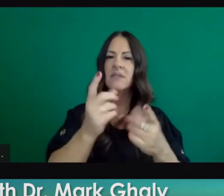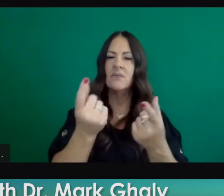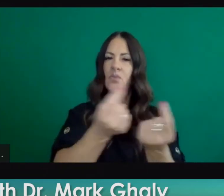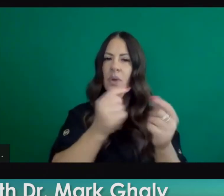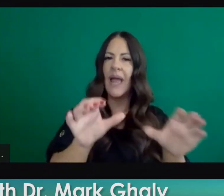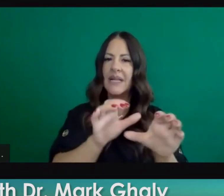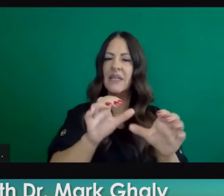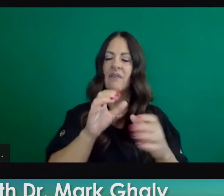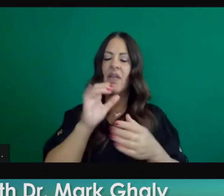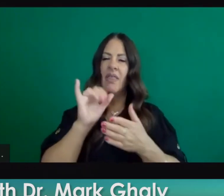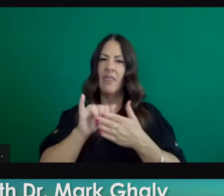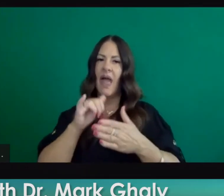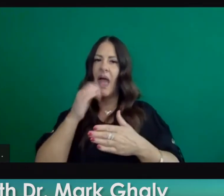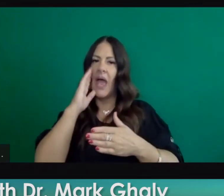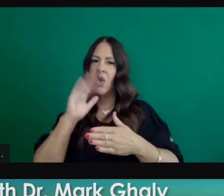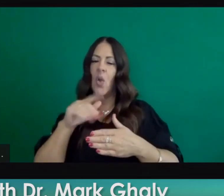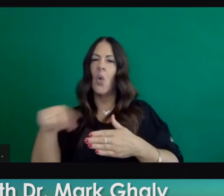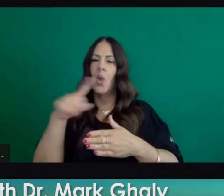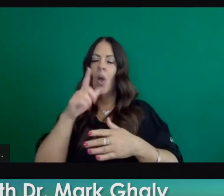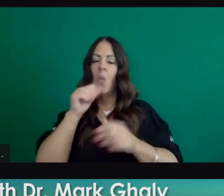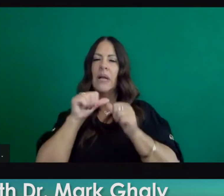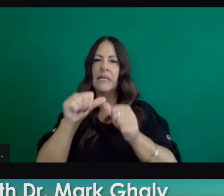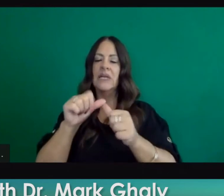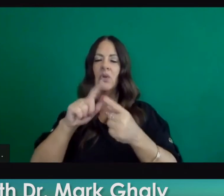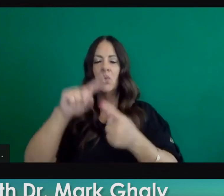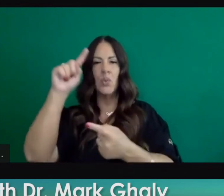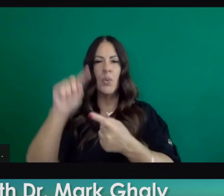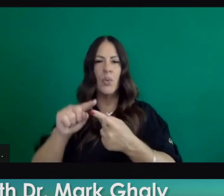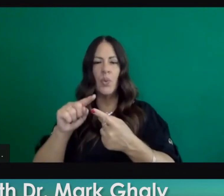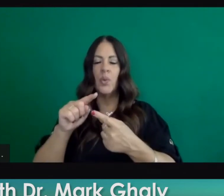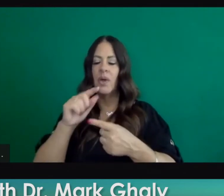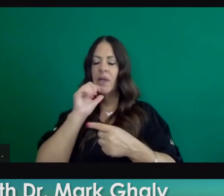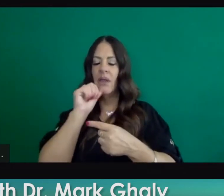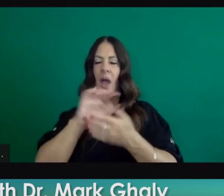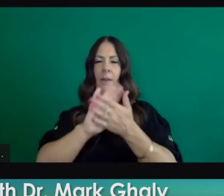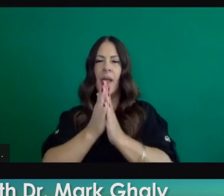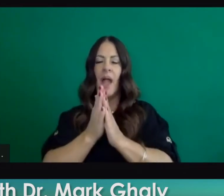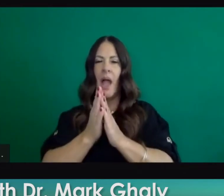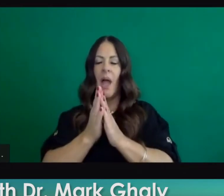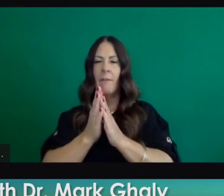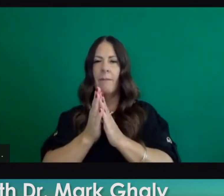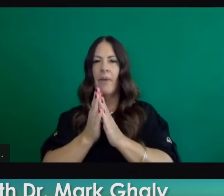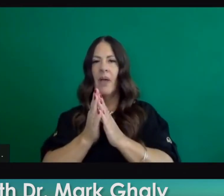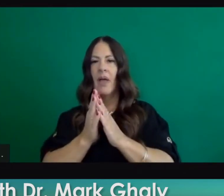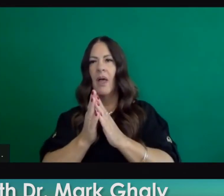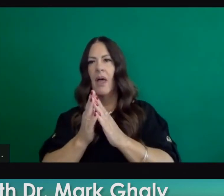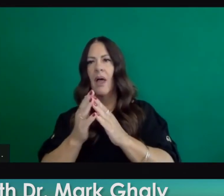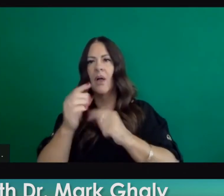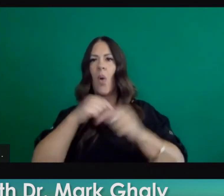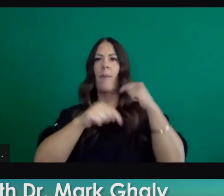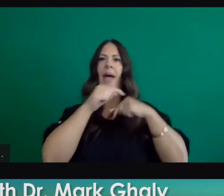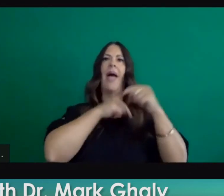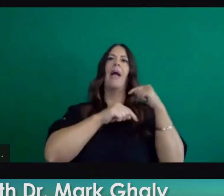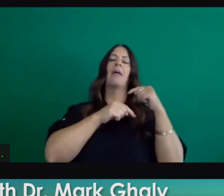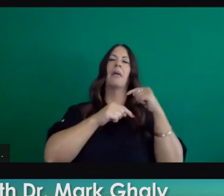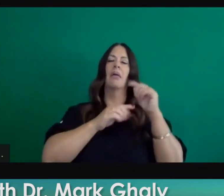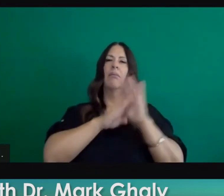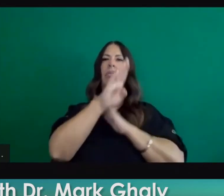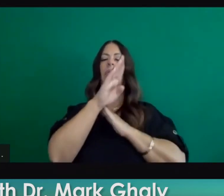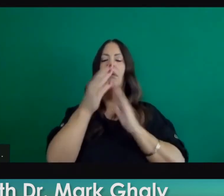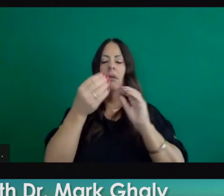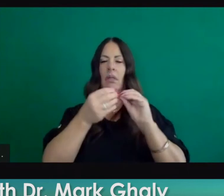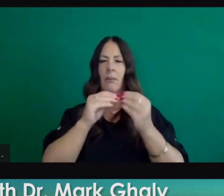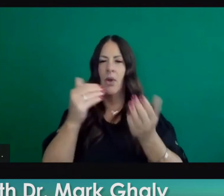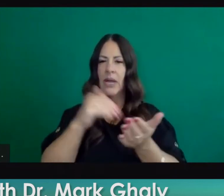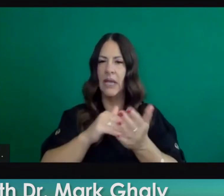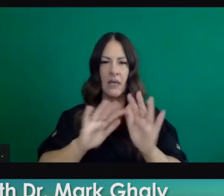rapid increases in our cases and putting us right back where we just left in the summer. So, I,